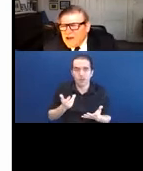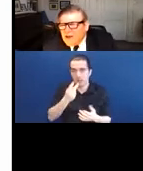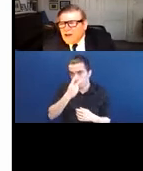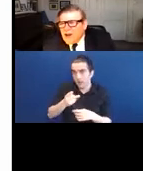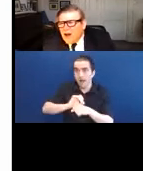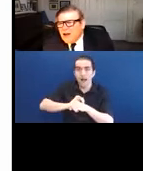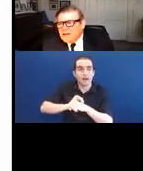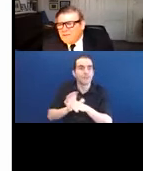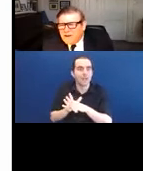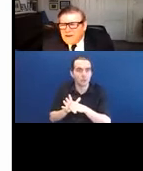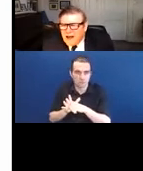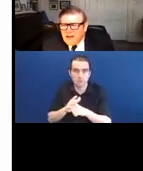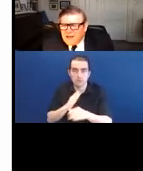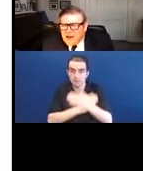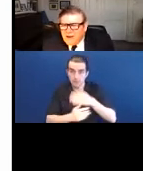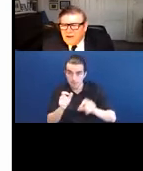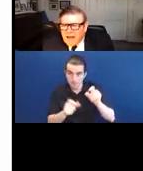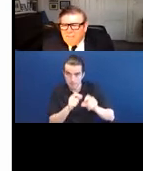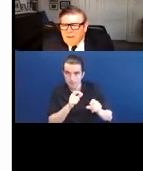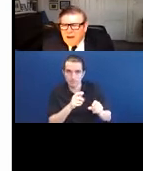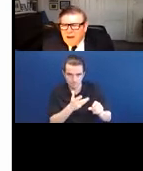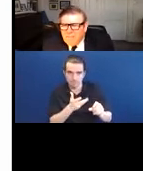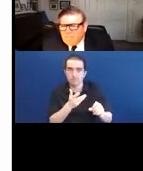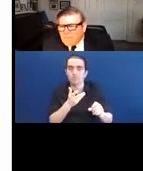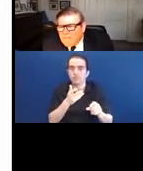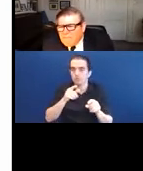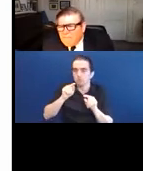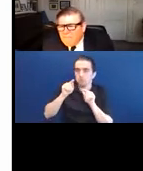just, as the first slide showed,